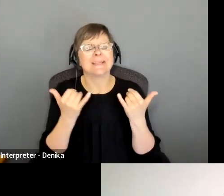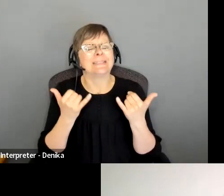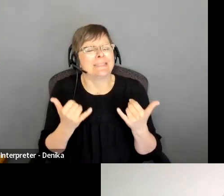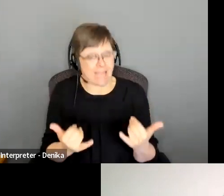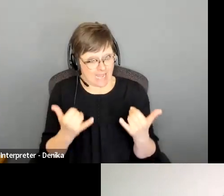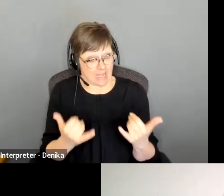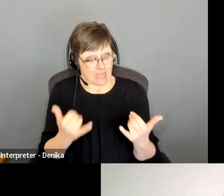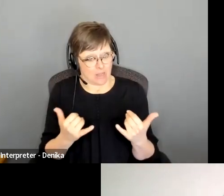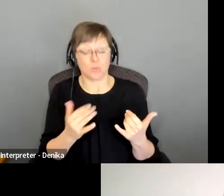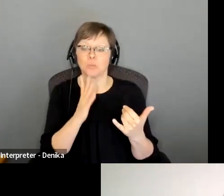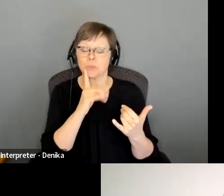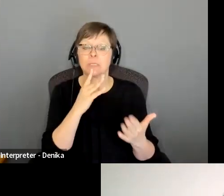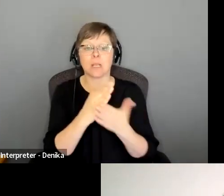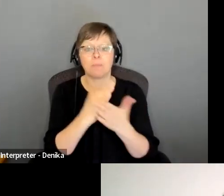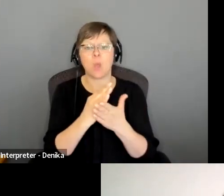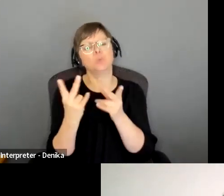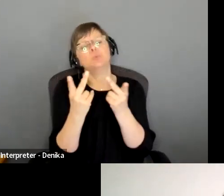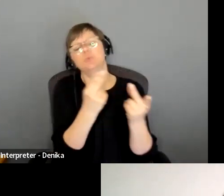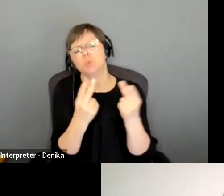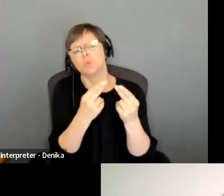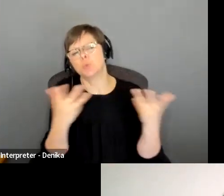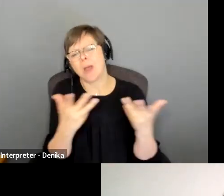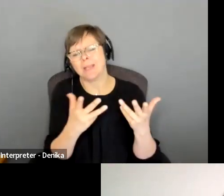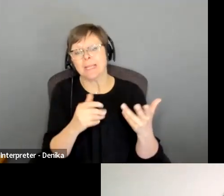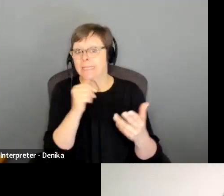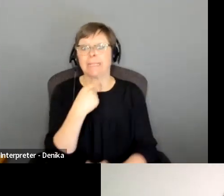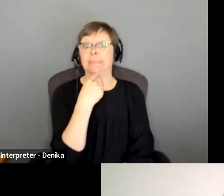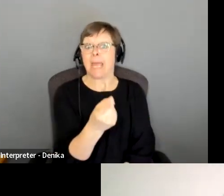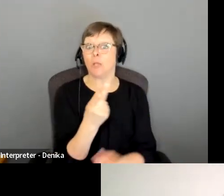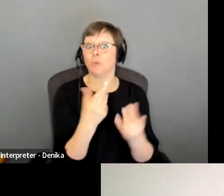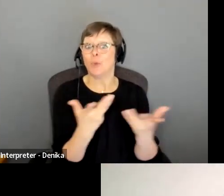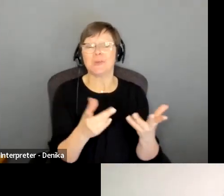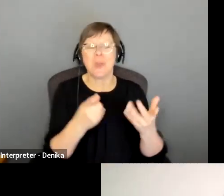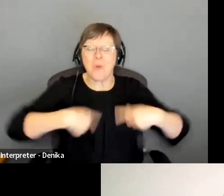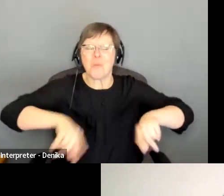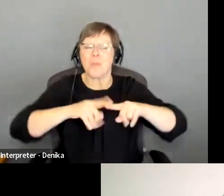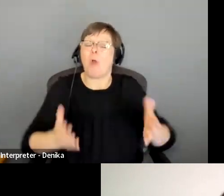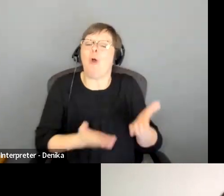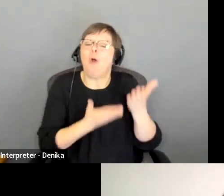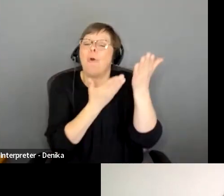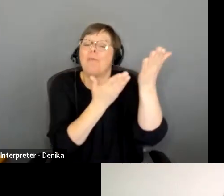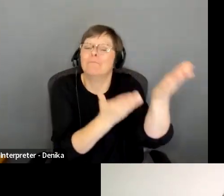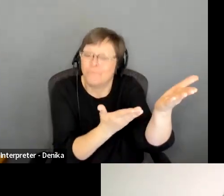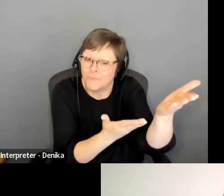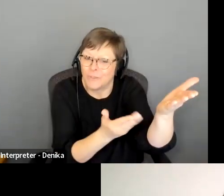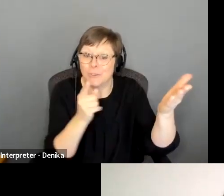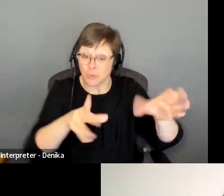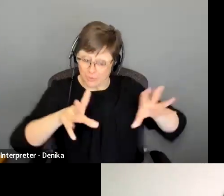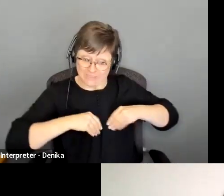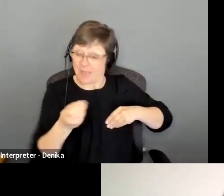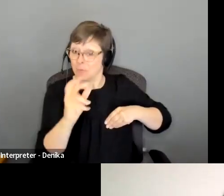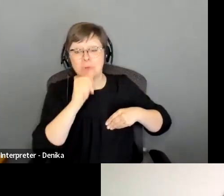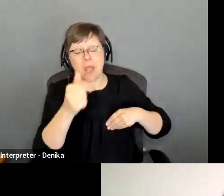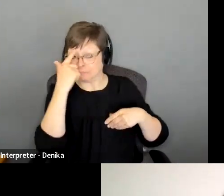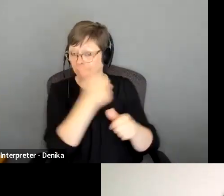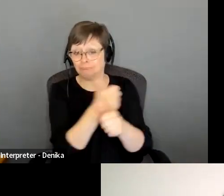real practices. And again, these are not prescriptive, but they're offerings. So keep everything in mind that we've talked about so far and